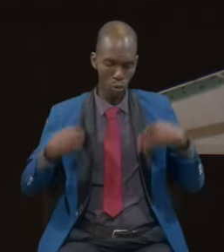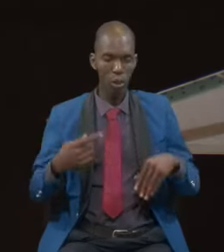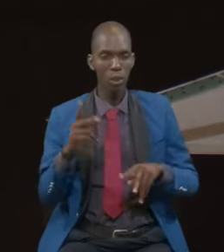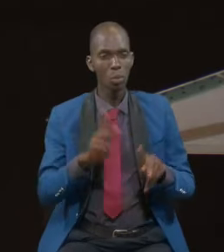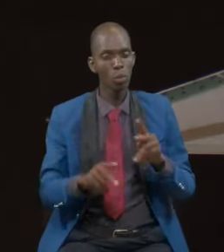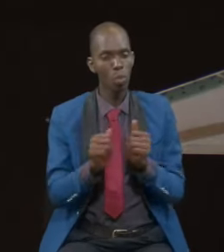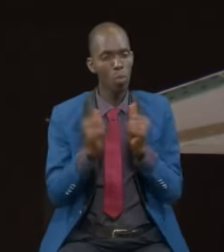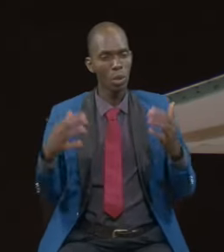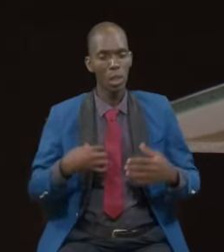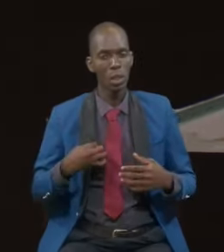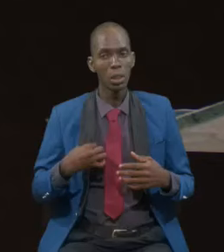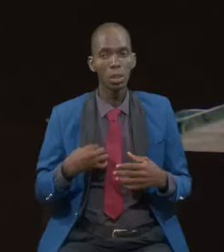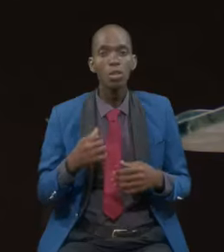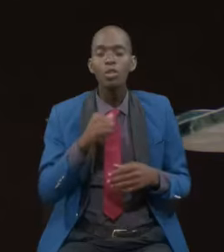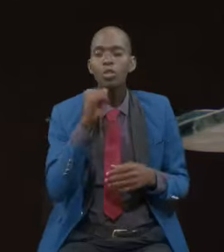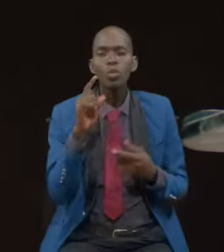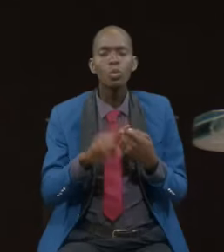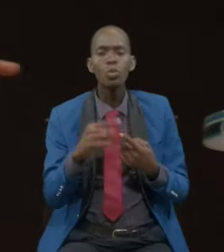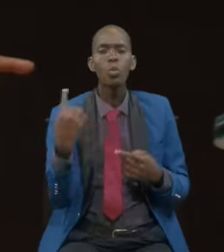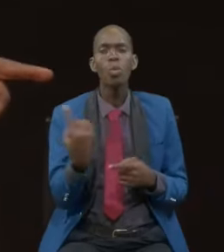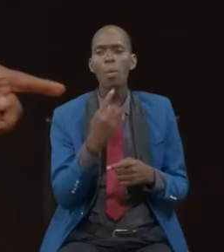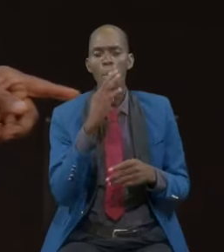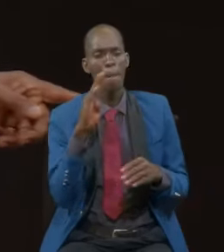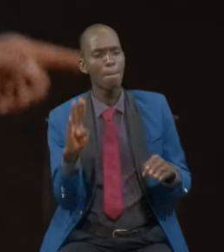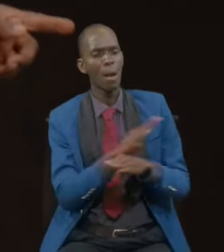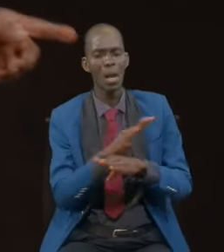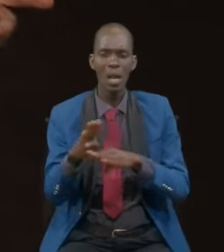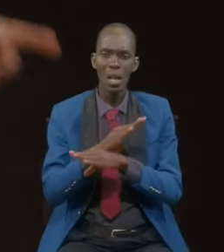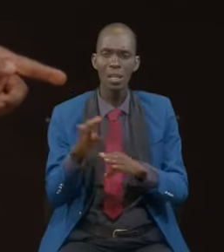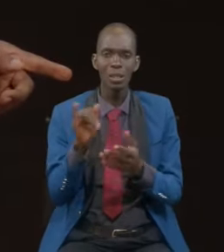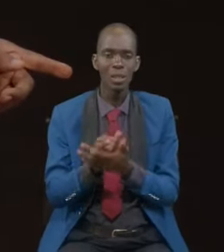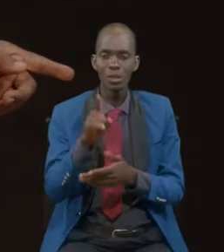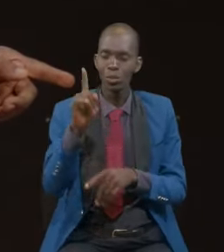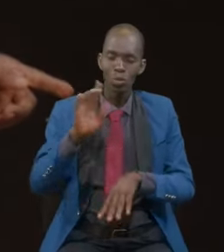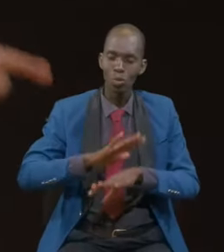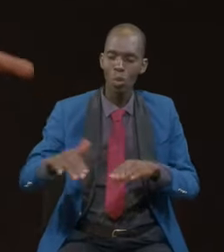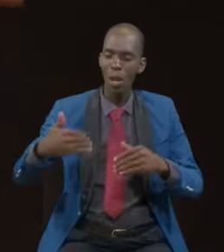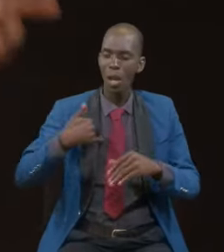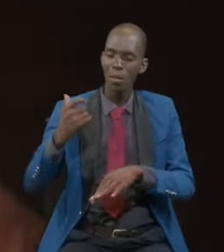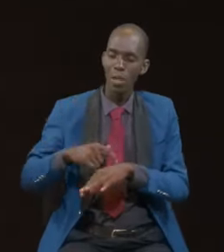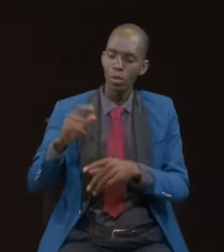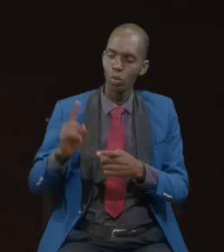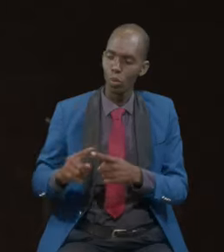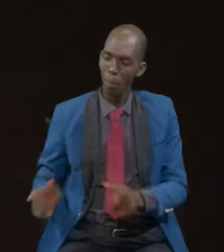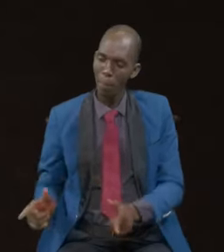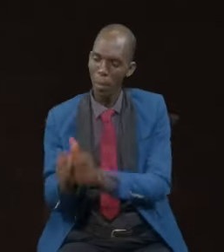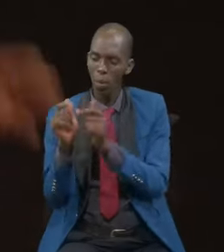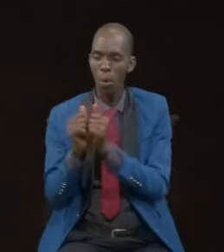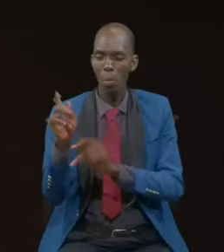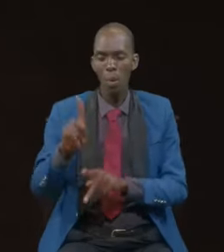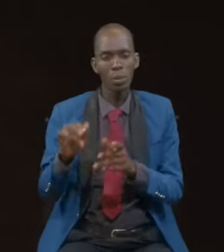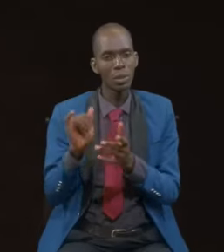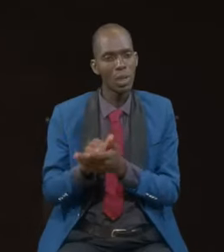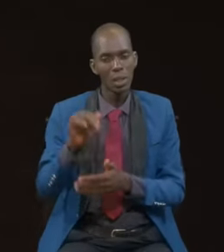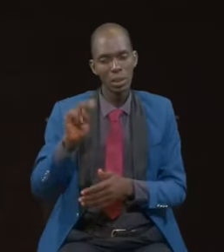naked. Not to be so busy that you cannot touch the people that need encouragement.